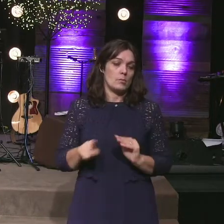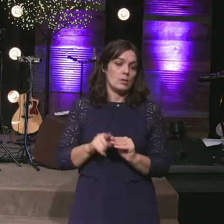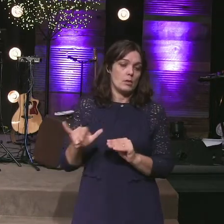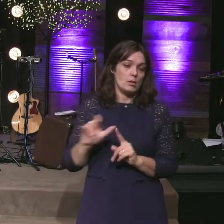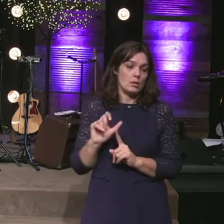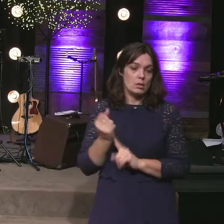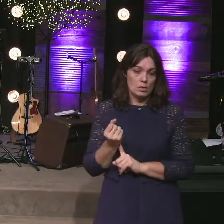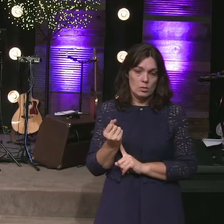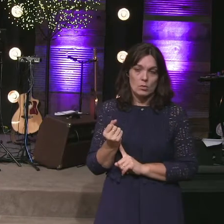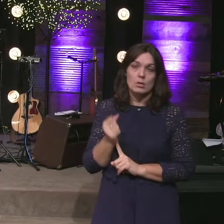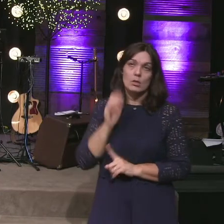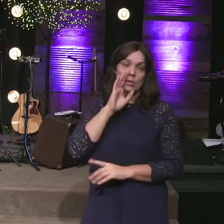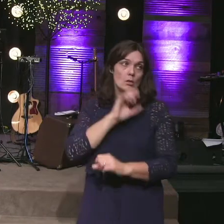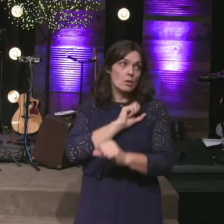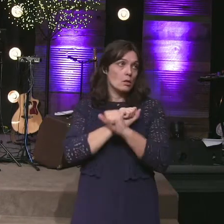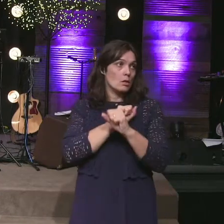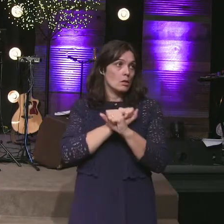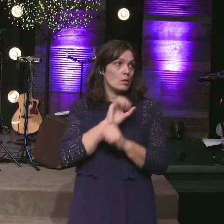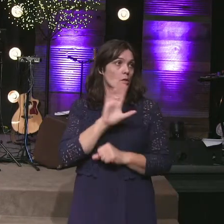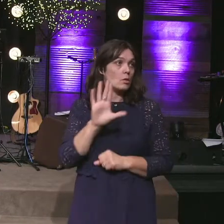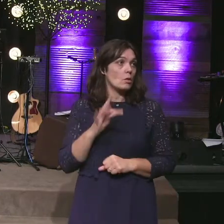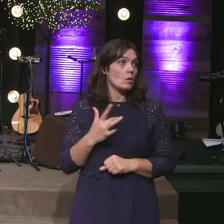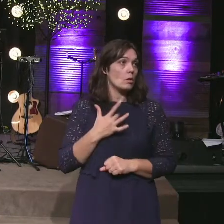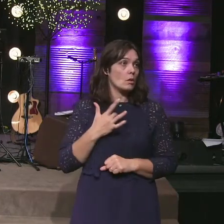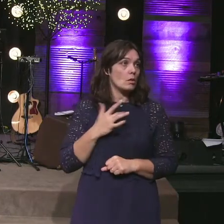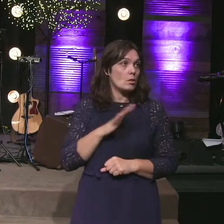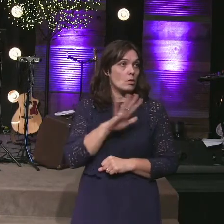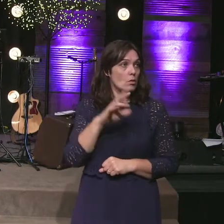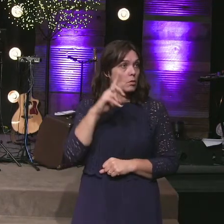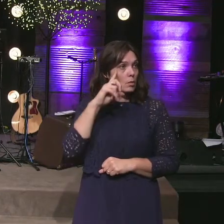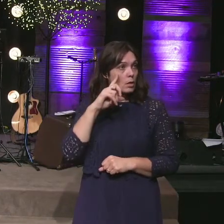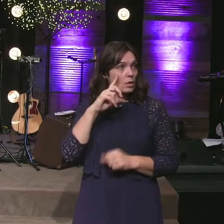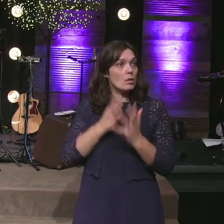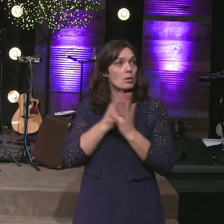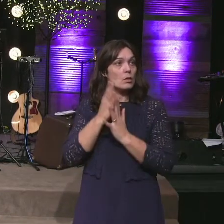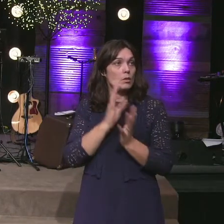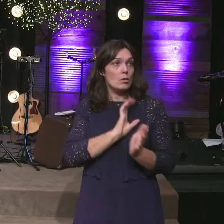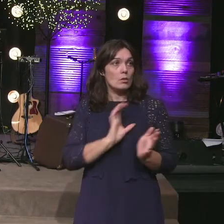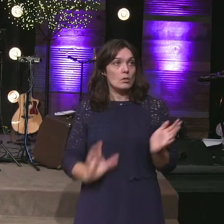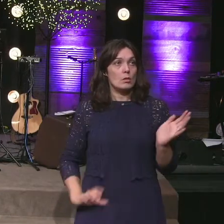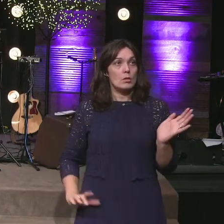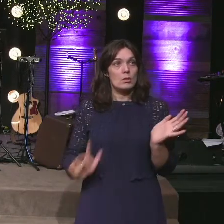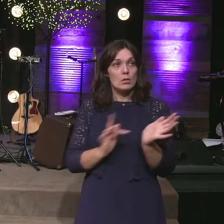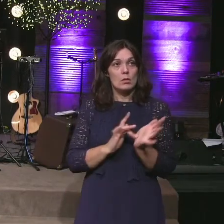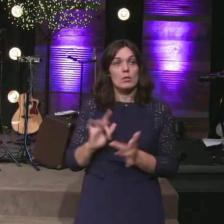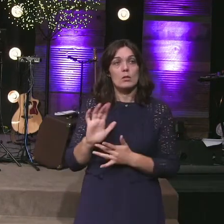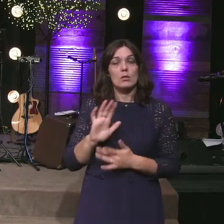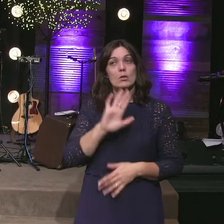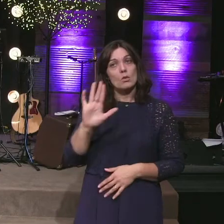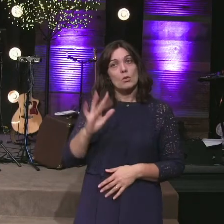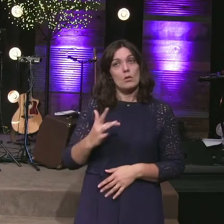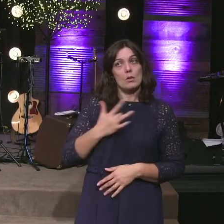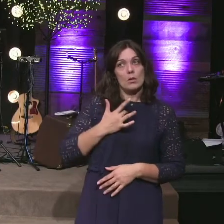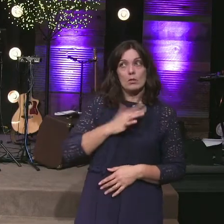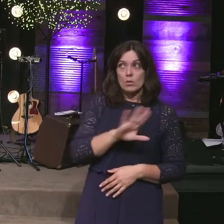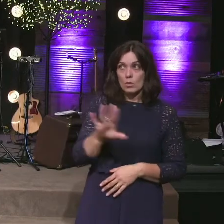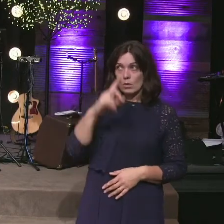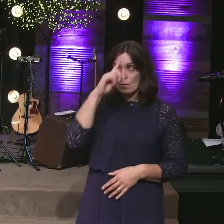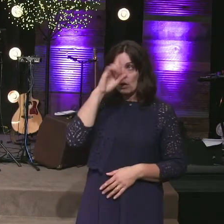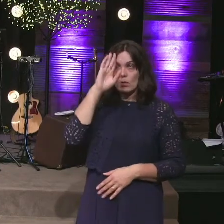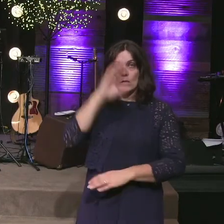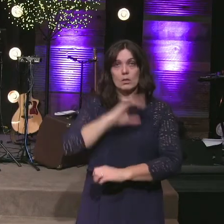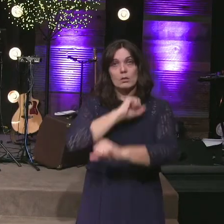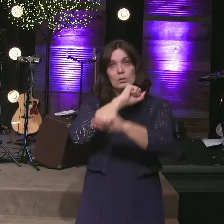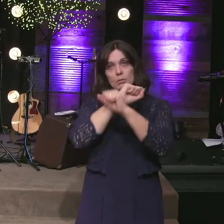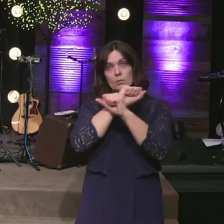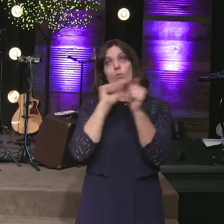It will guard your heart and your mind with Christ Jesus. Your heart and your mind will be guarded with the peace